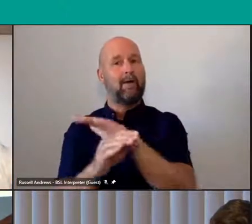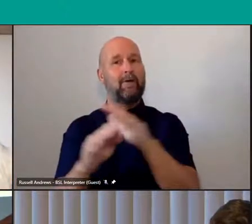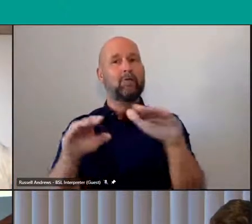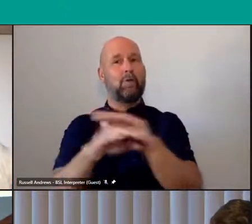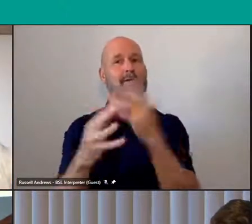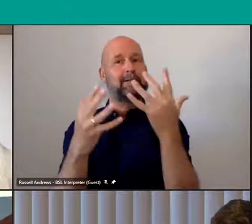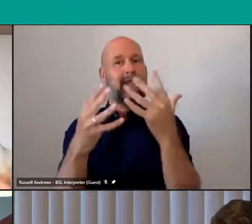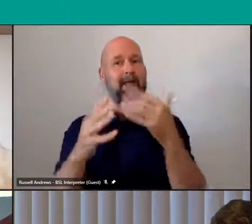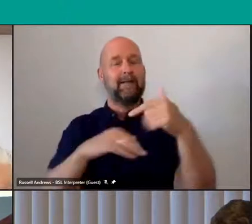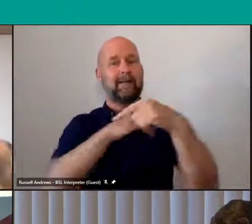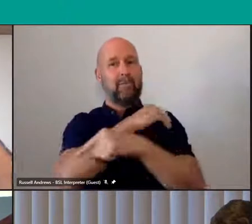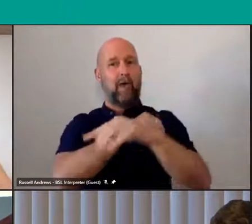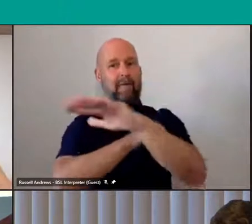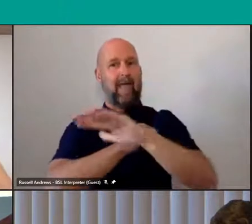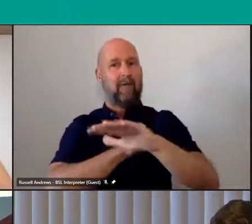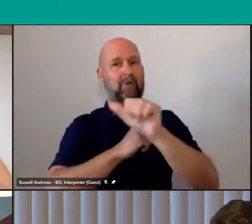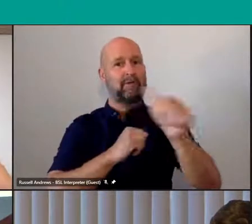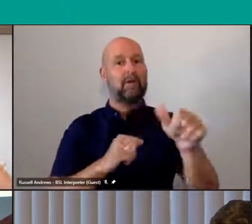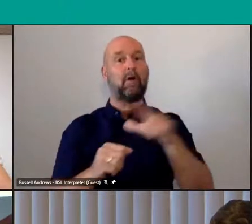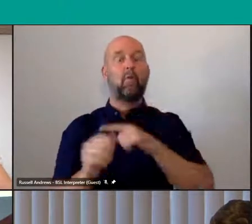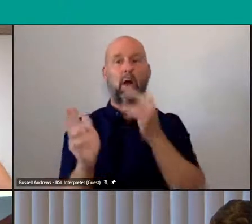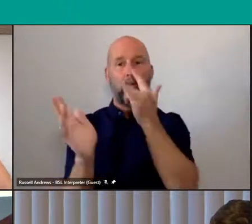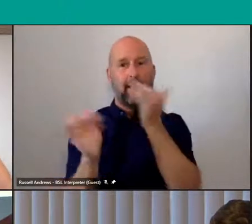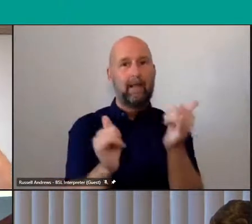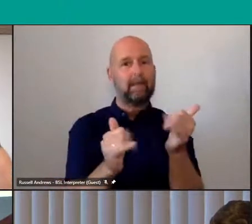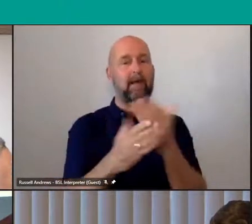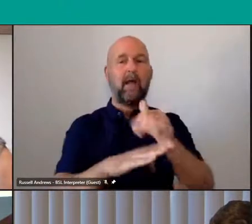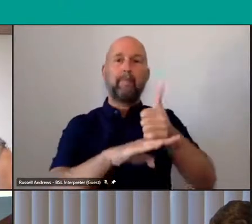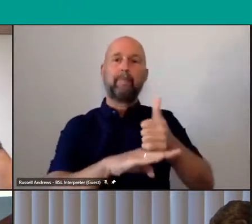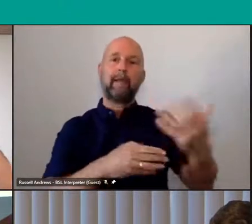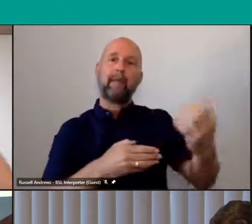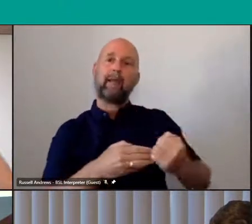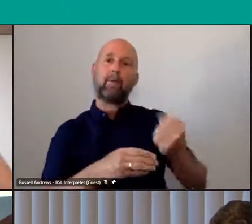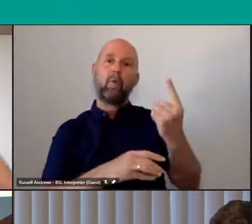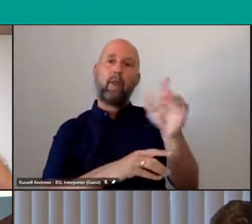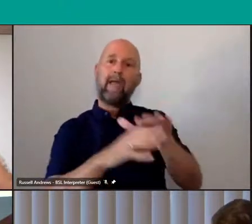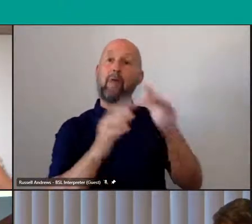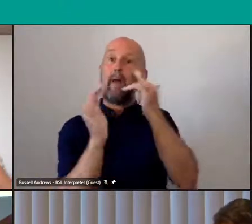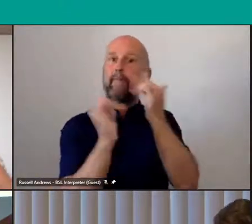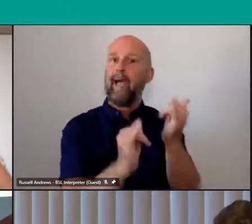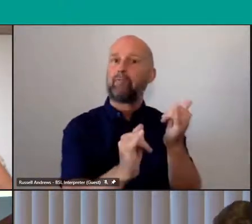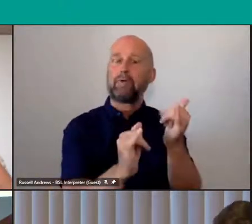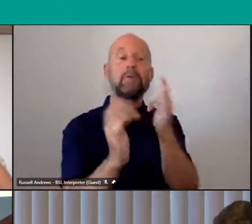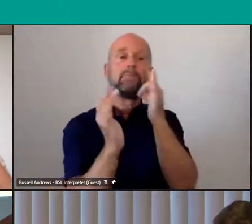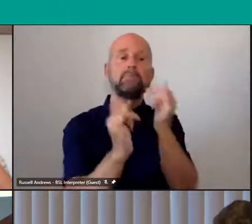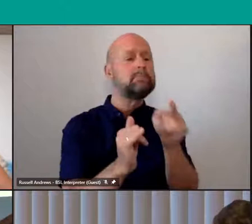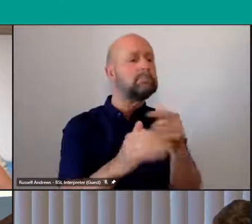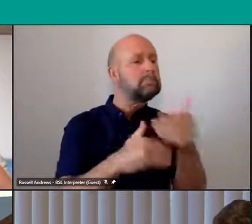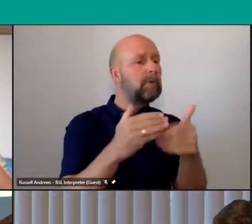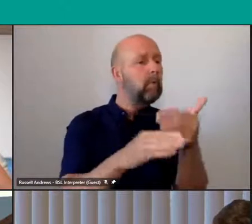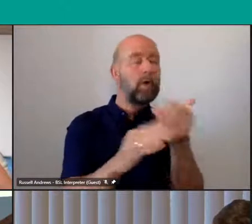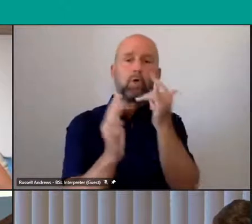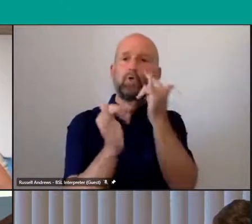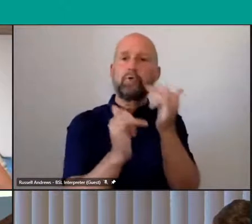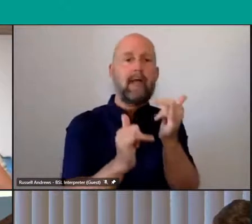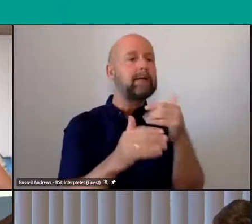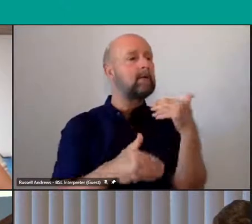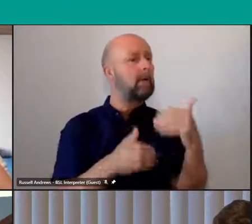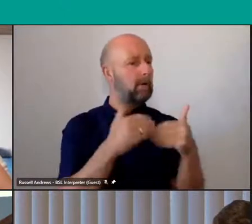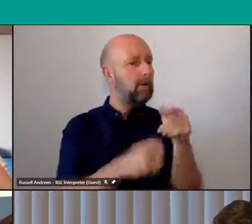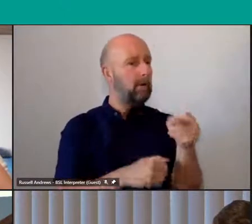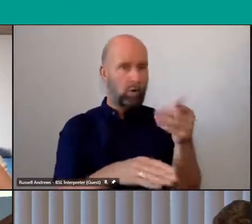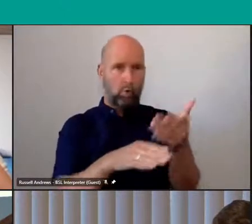neighbourhoods, and pilot a minimum income guarantee in one or more of these areas in order to test and drive